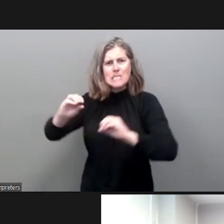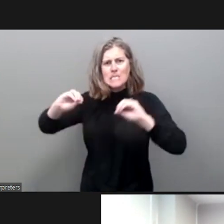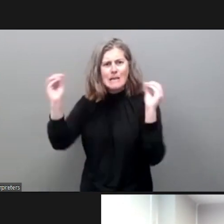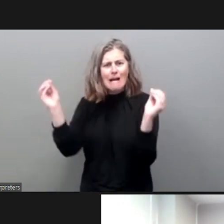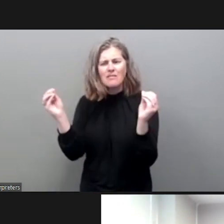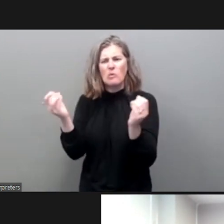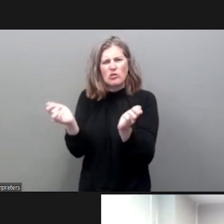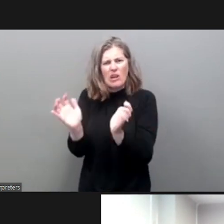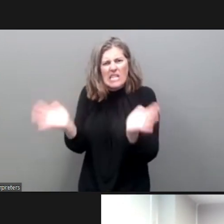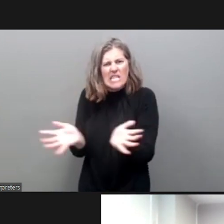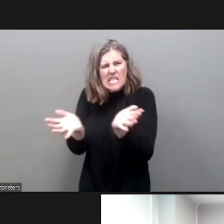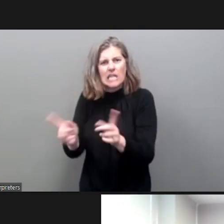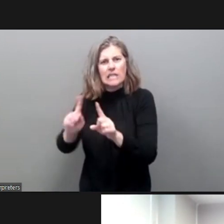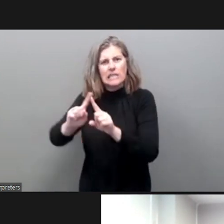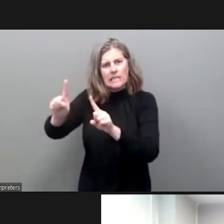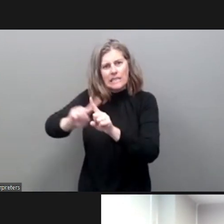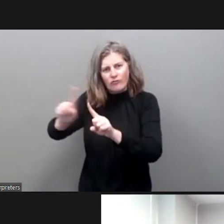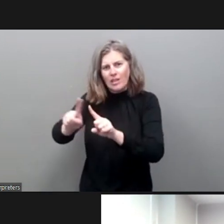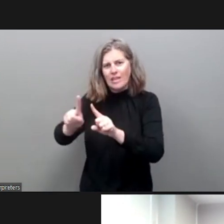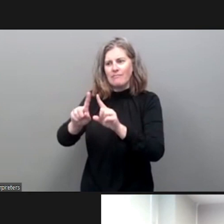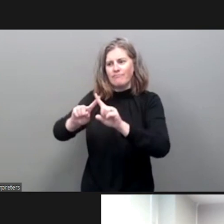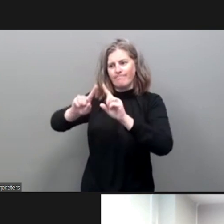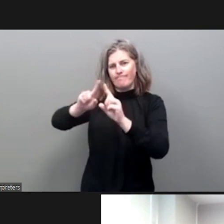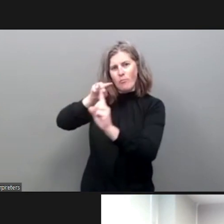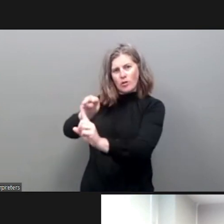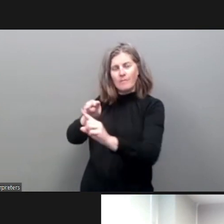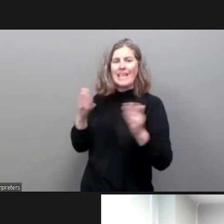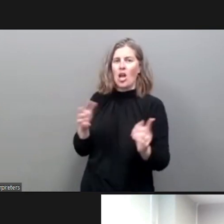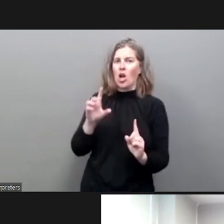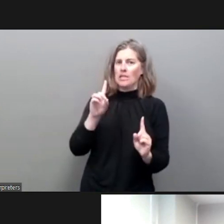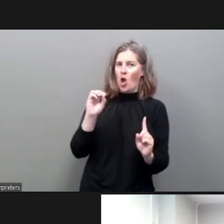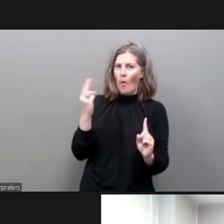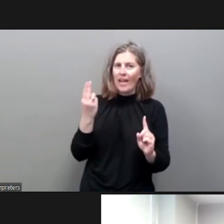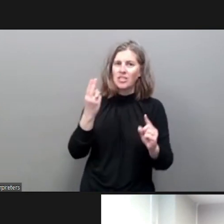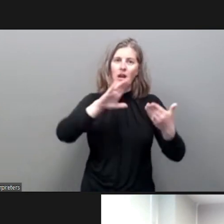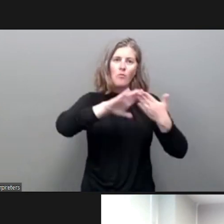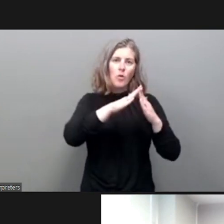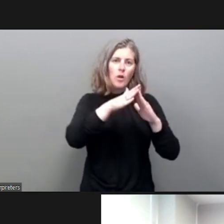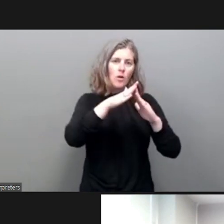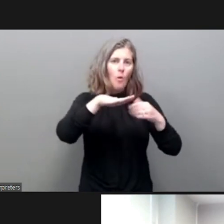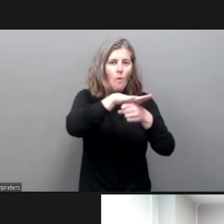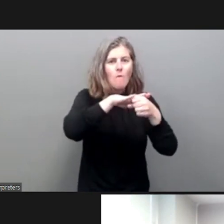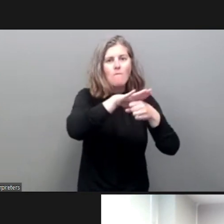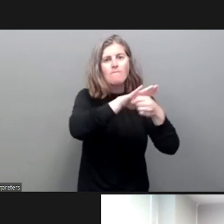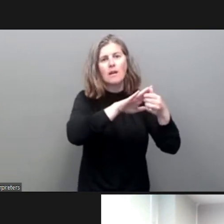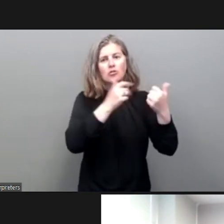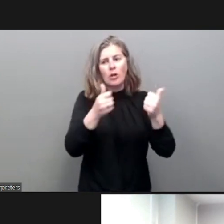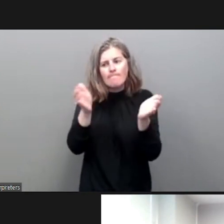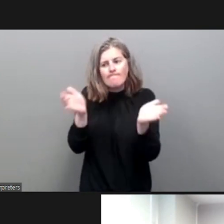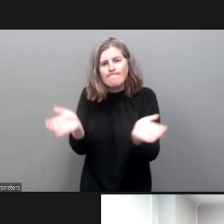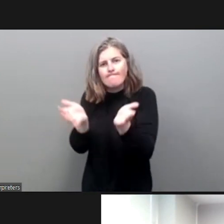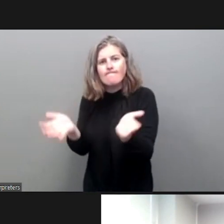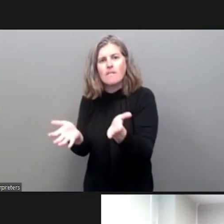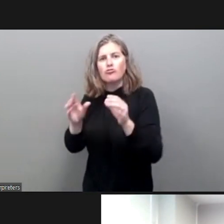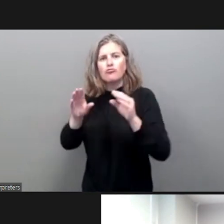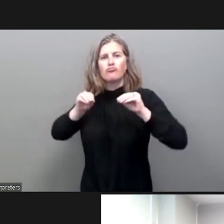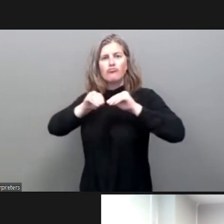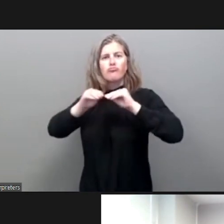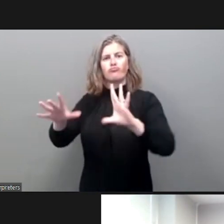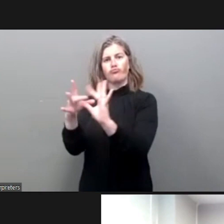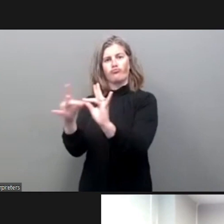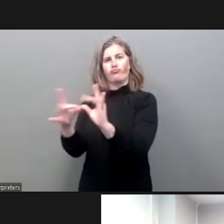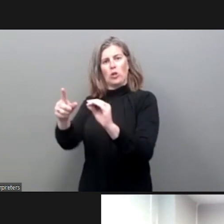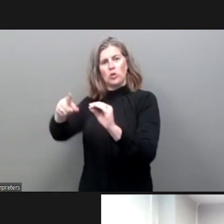are trying a lot at the Department of Health, and same with many community organizations, and people have been trying to get the word out